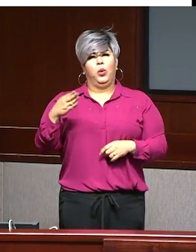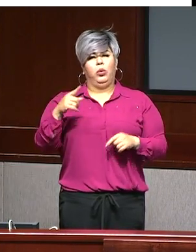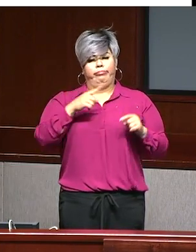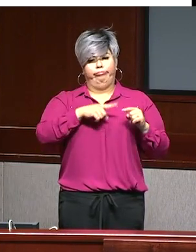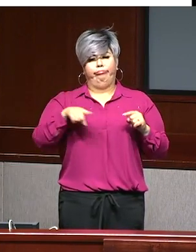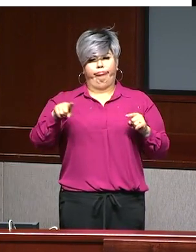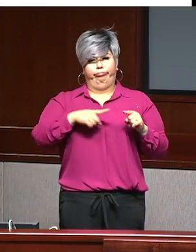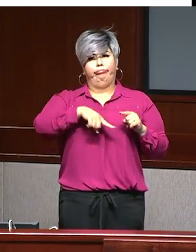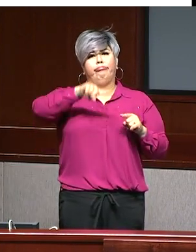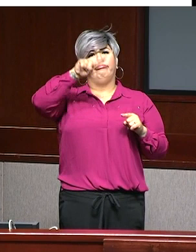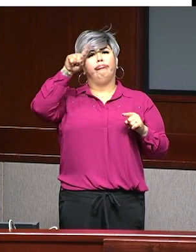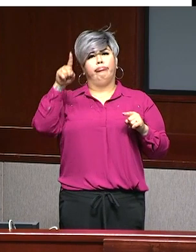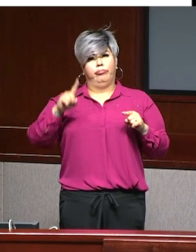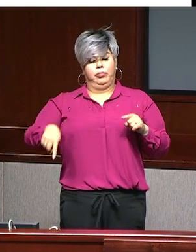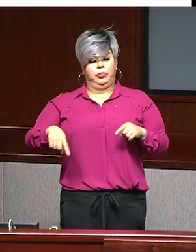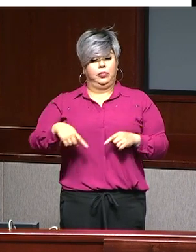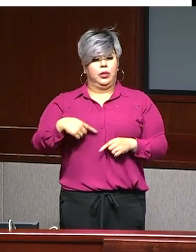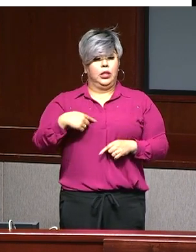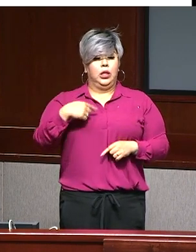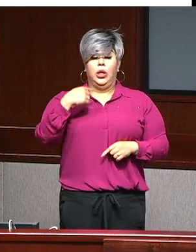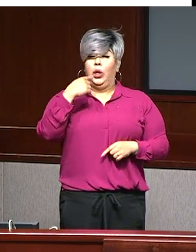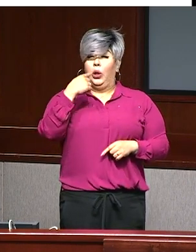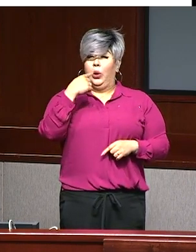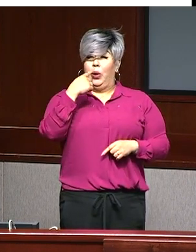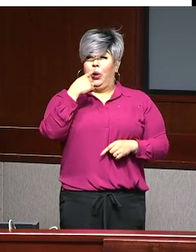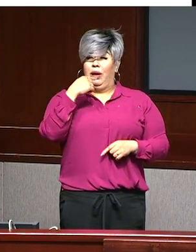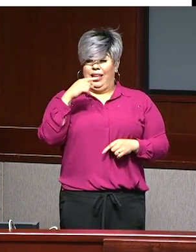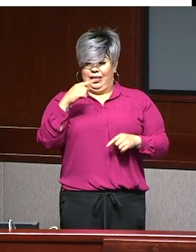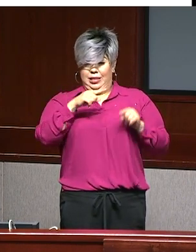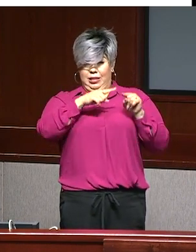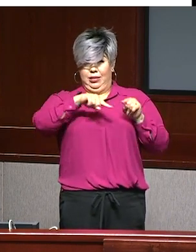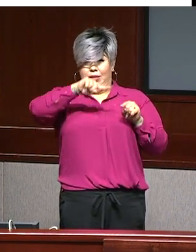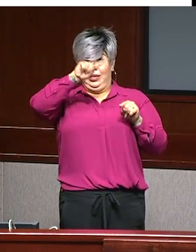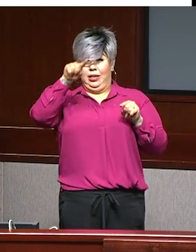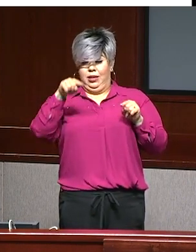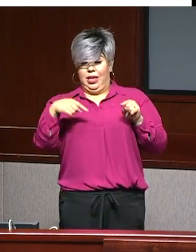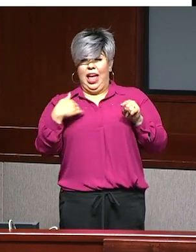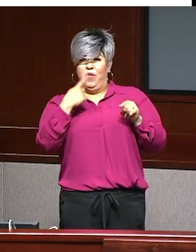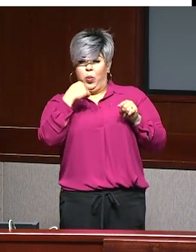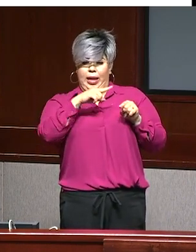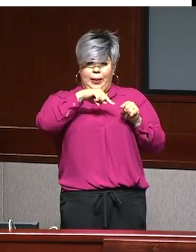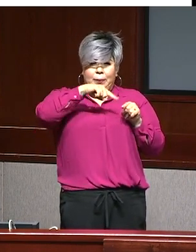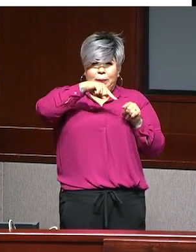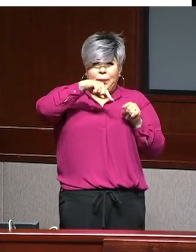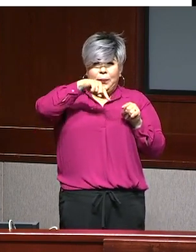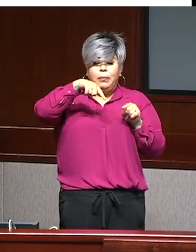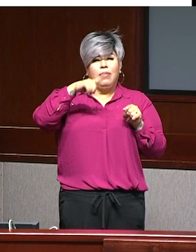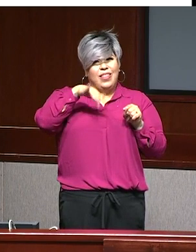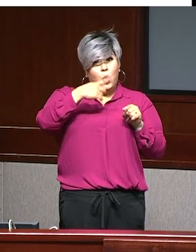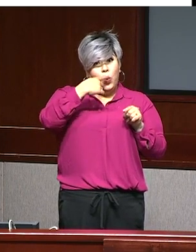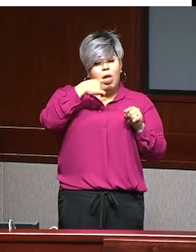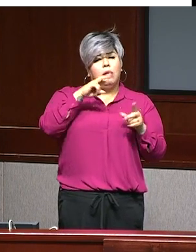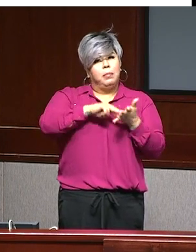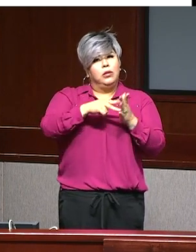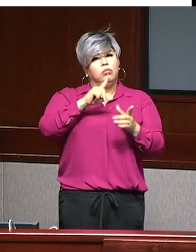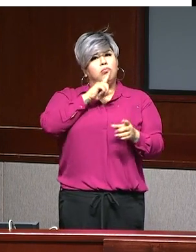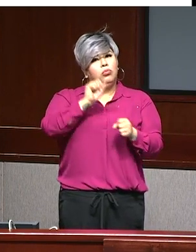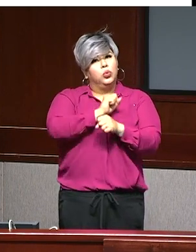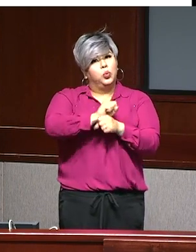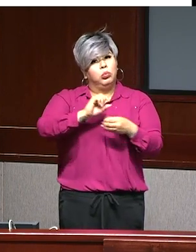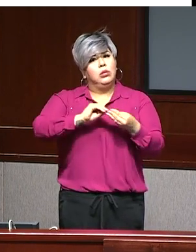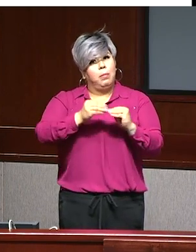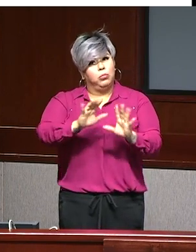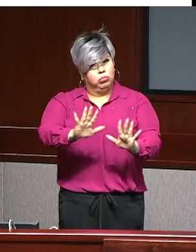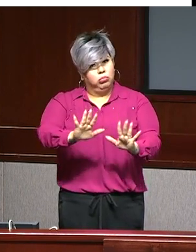after. The red line that kind of goes up and down along that is our actual data.